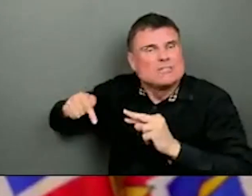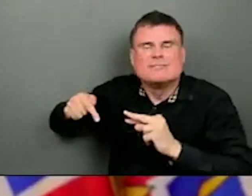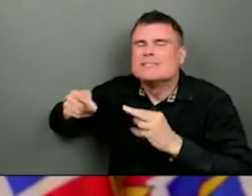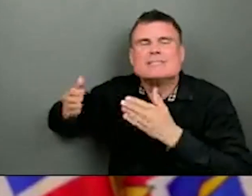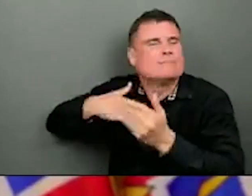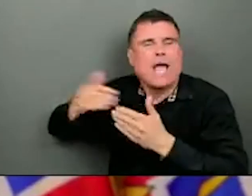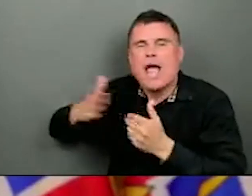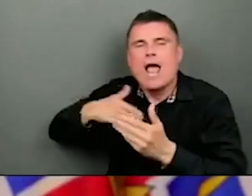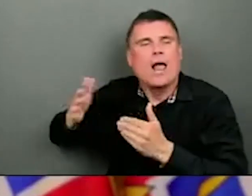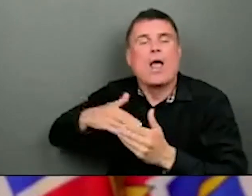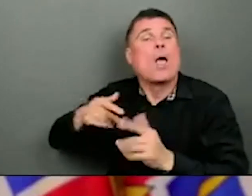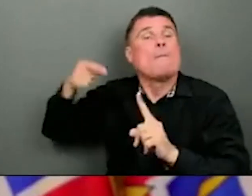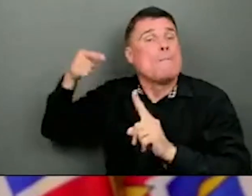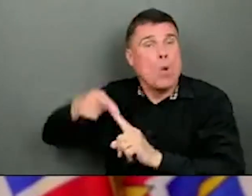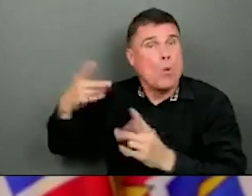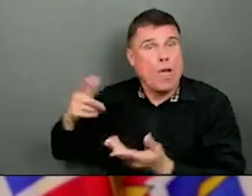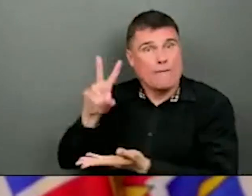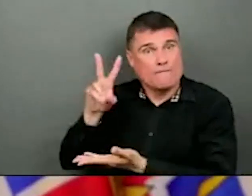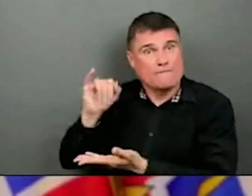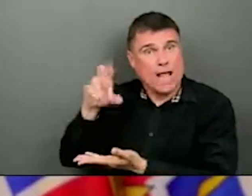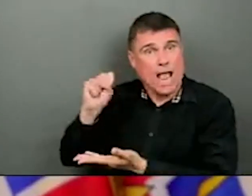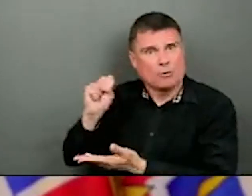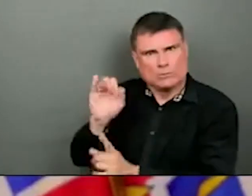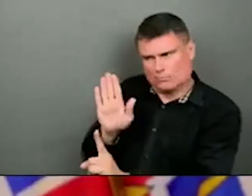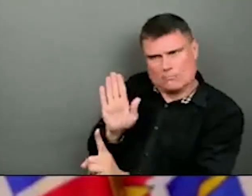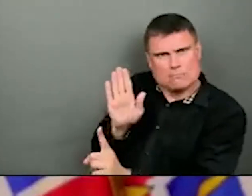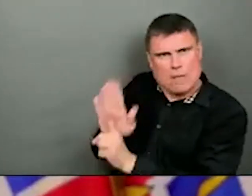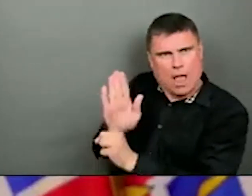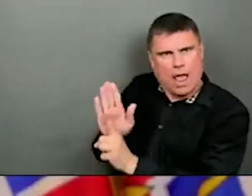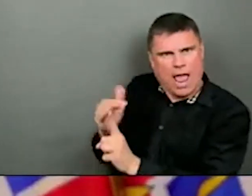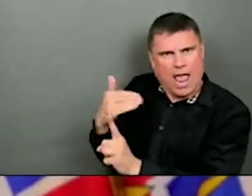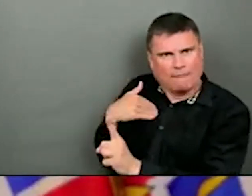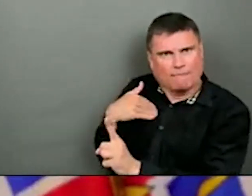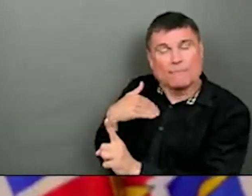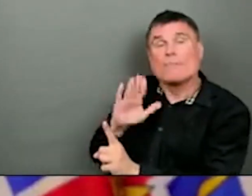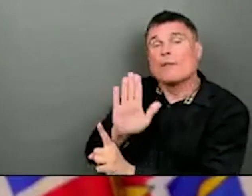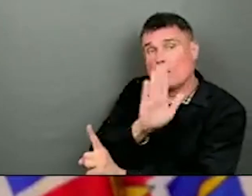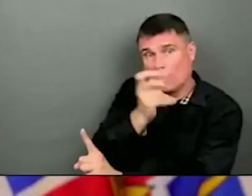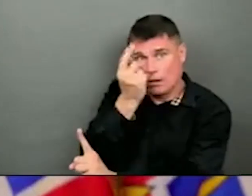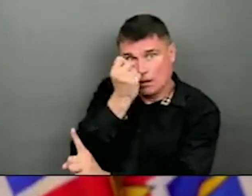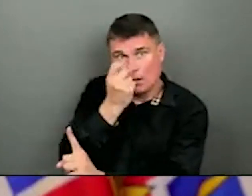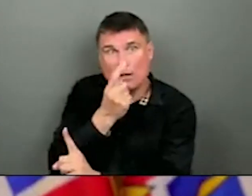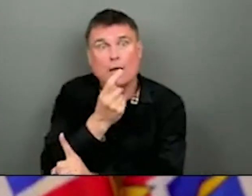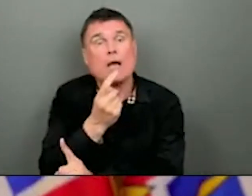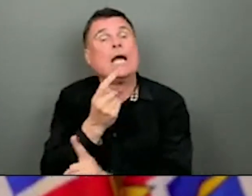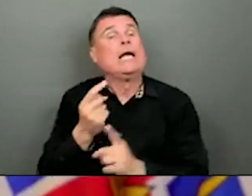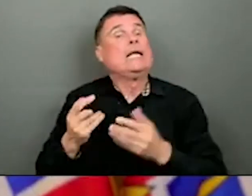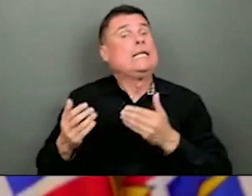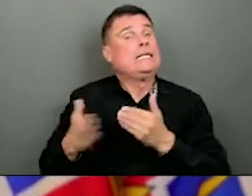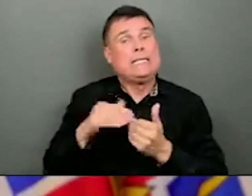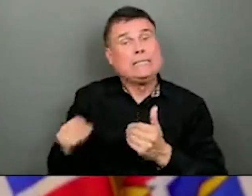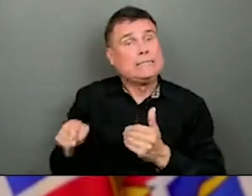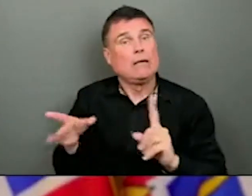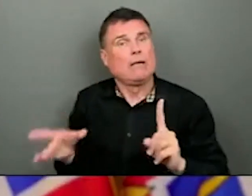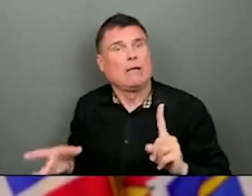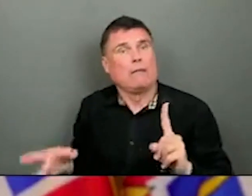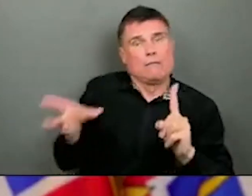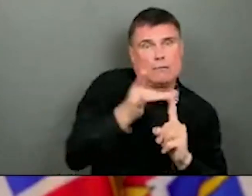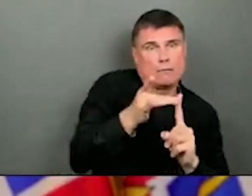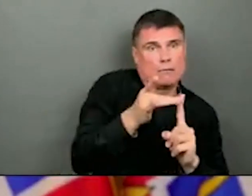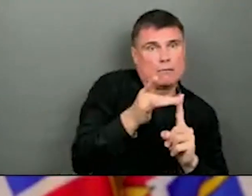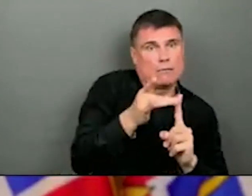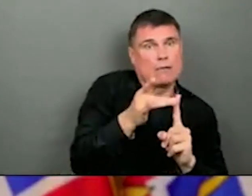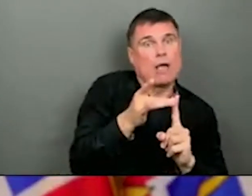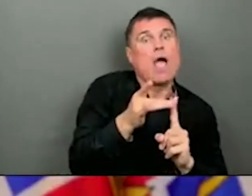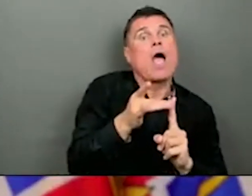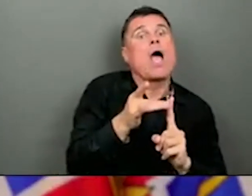much lower margin of error for the variants that spread more quickly. And yes, some of the